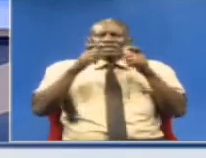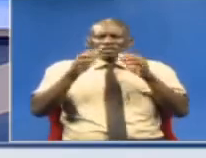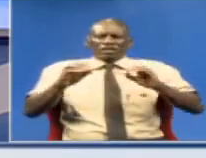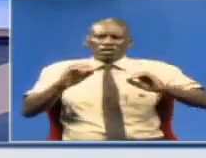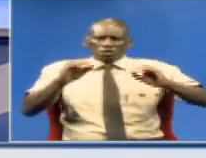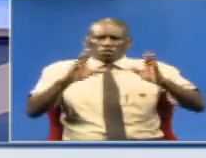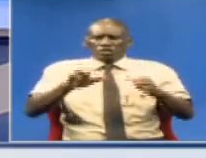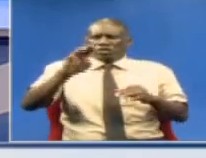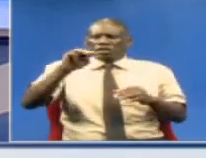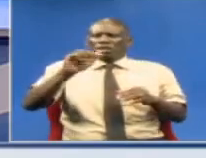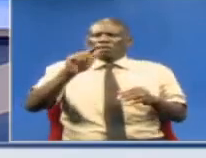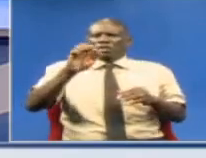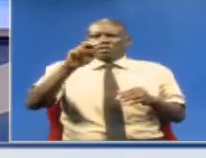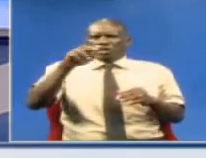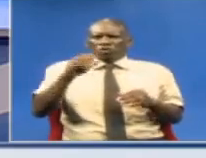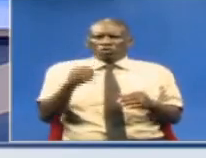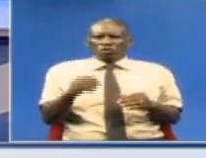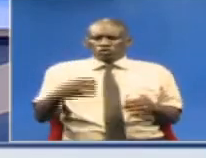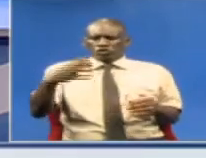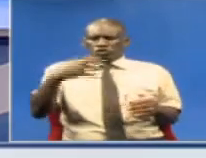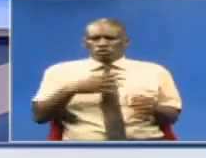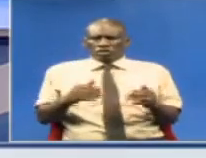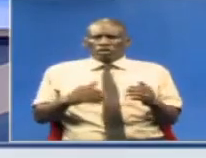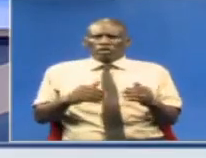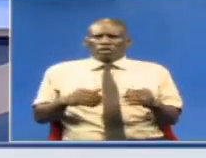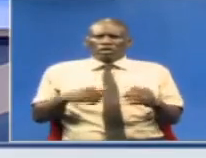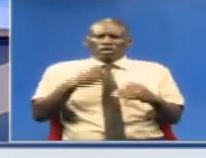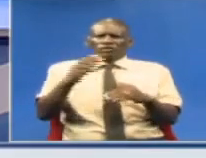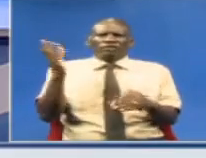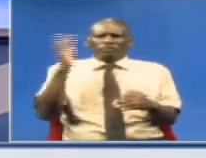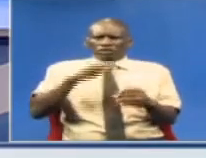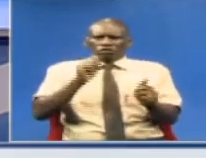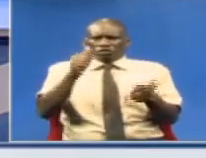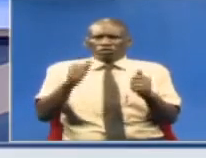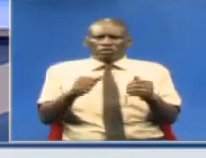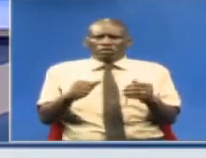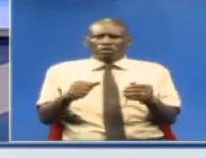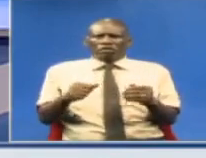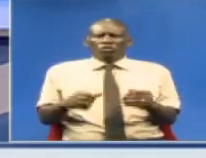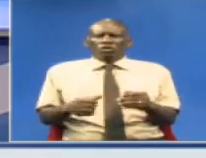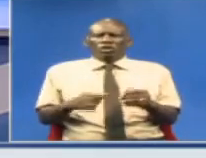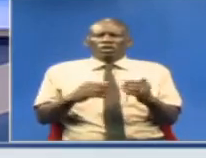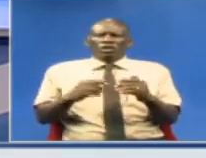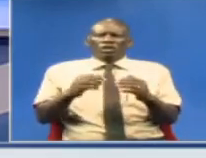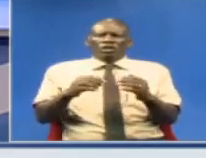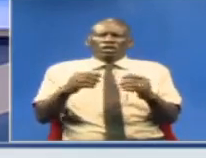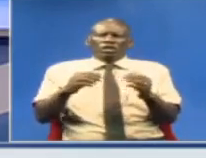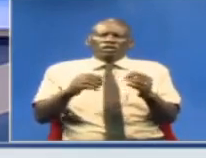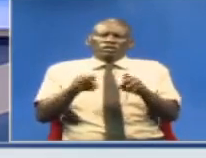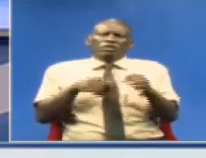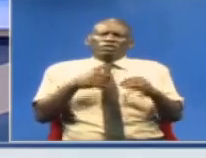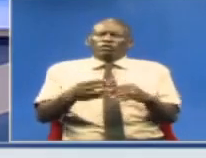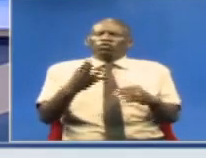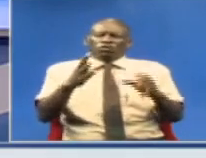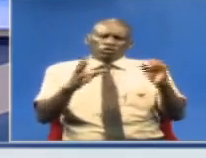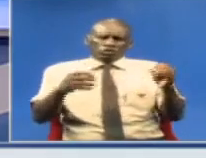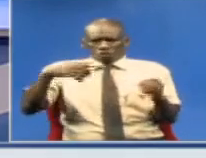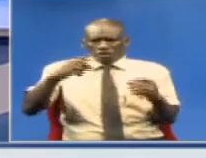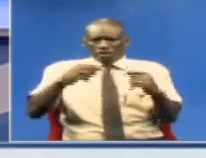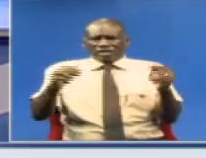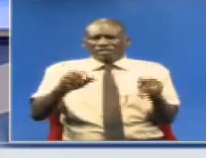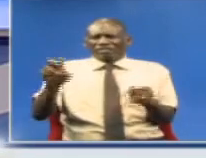Robert Matano was distraught upon the full-time whistle despite the emphatic 4-0 win against Vihiga Bullets in the final game